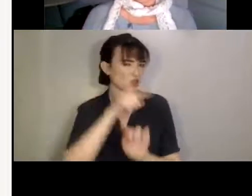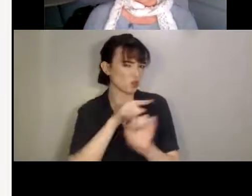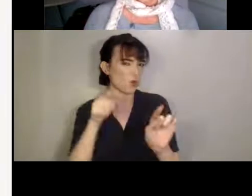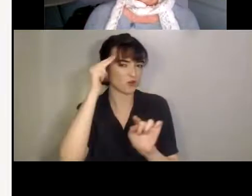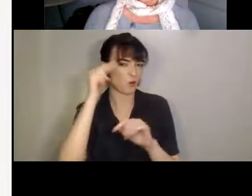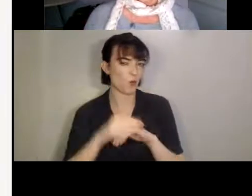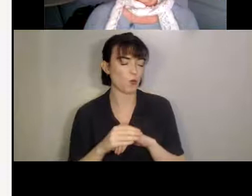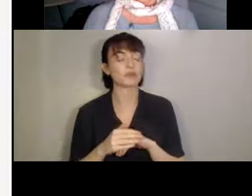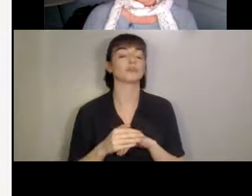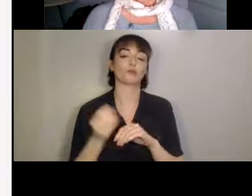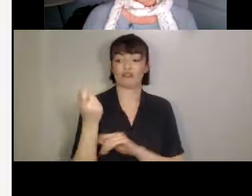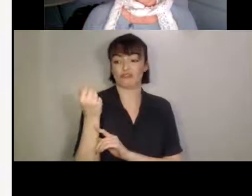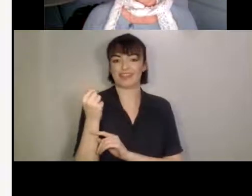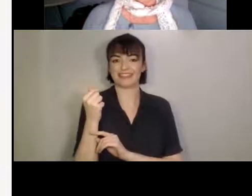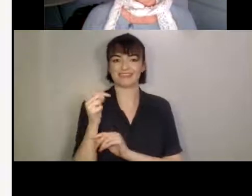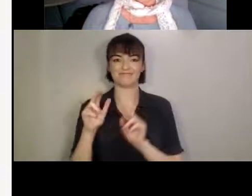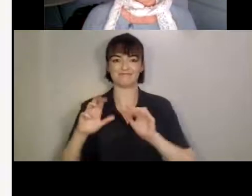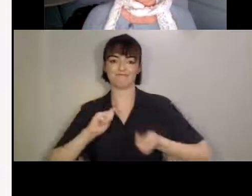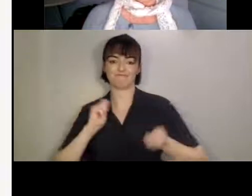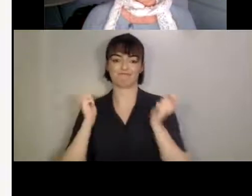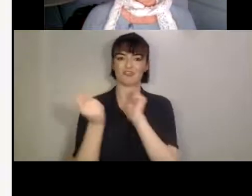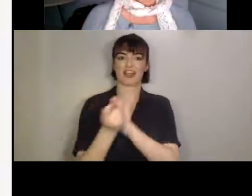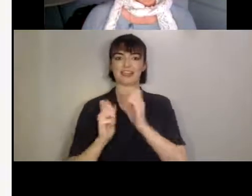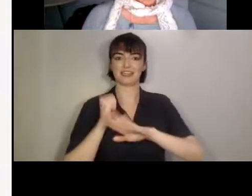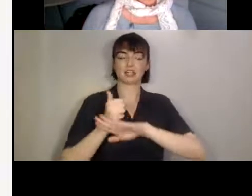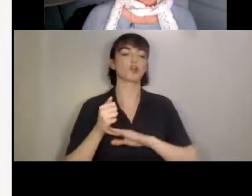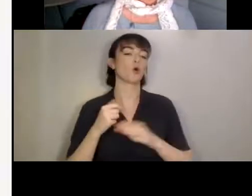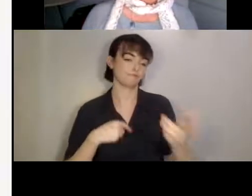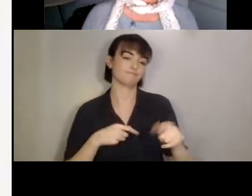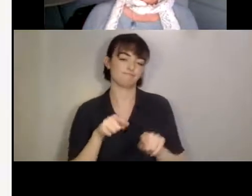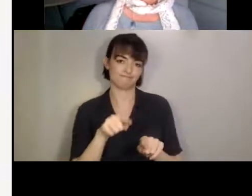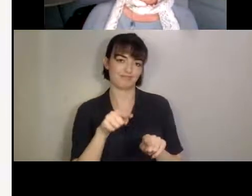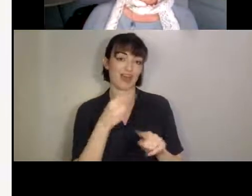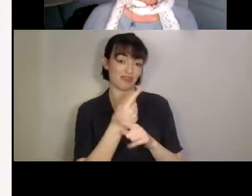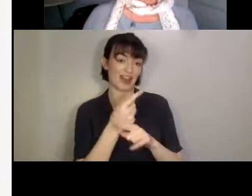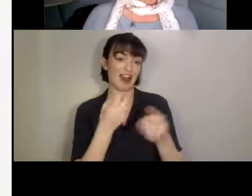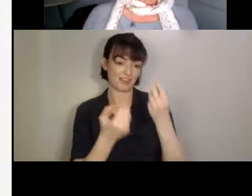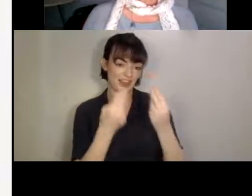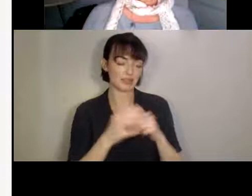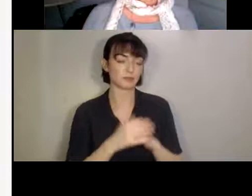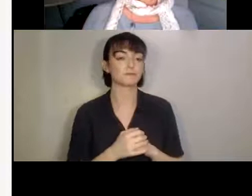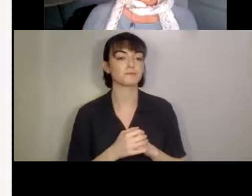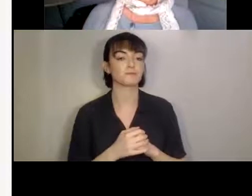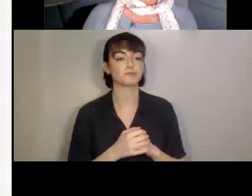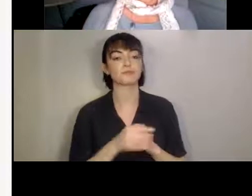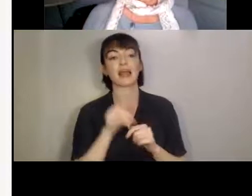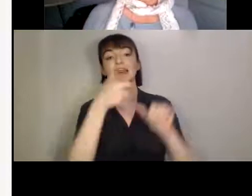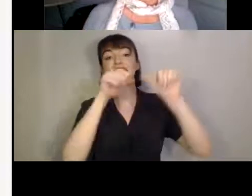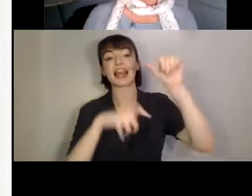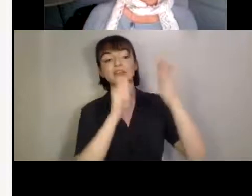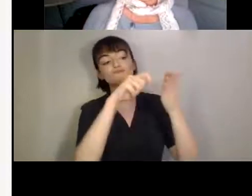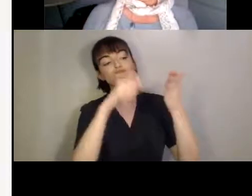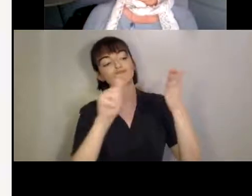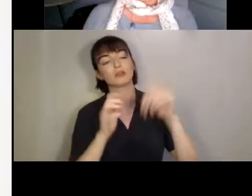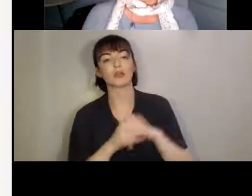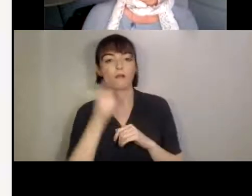been revamped. So by all means, take a look at these assessments there. The checklist looks at a whole range